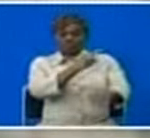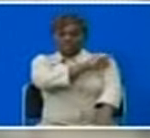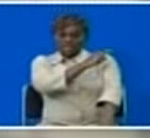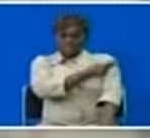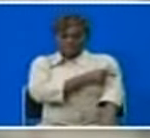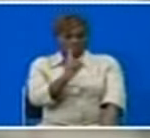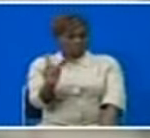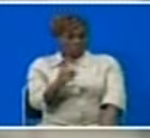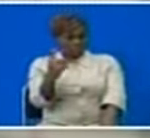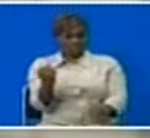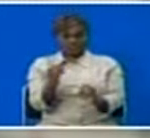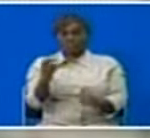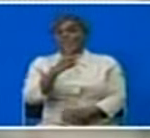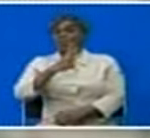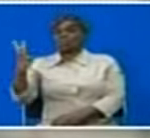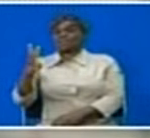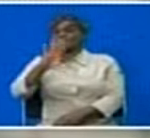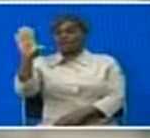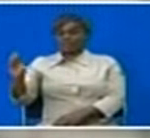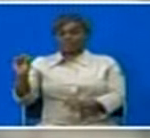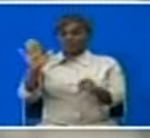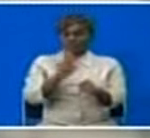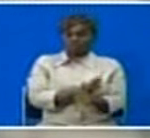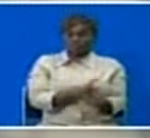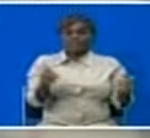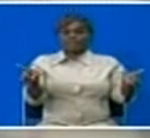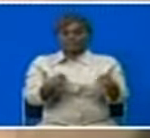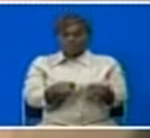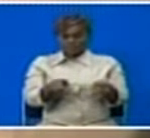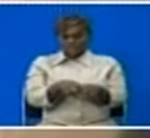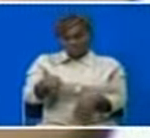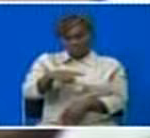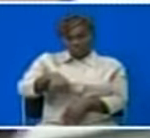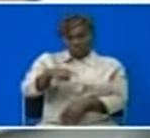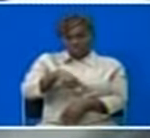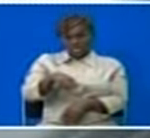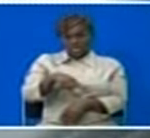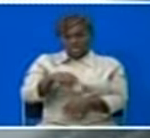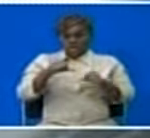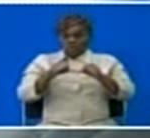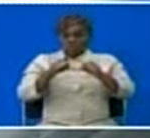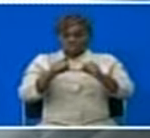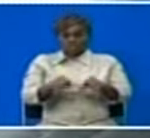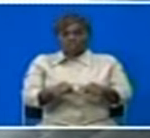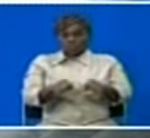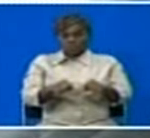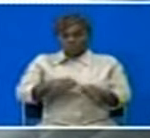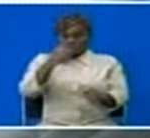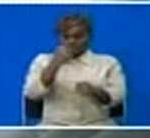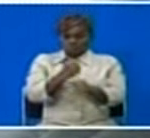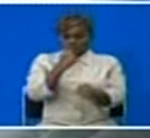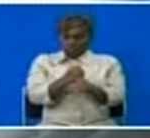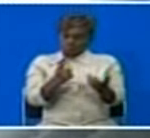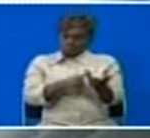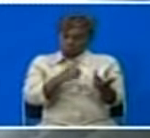the West African region. And we are still doing our figures and